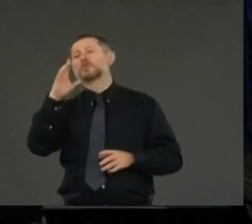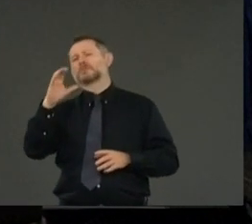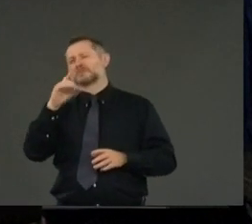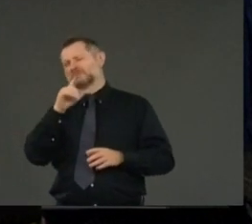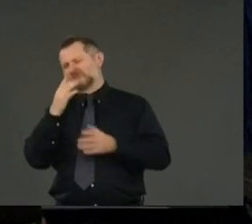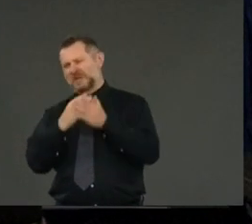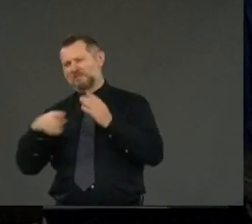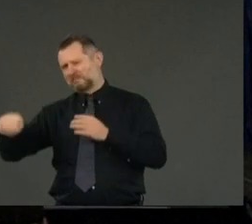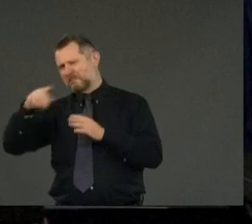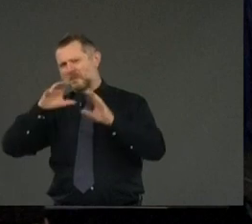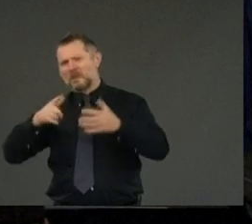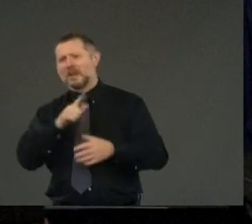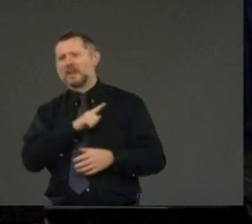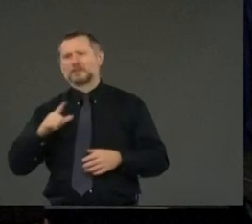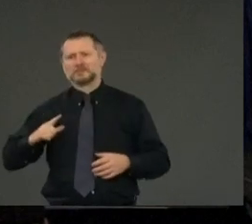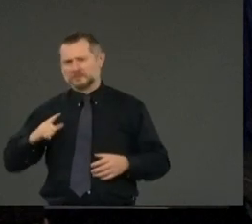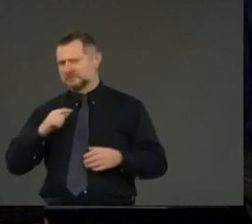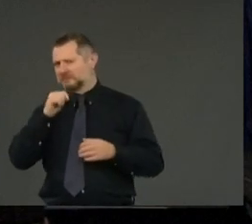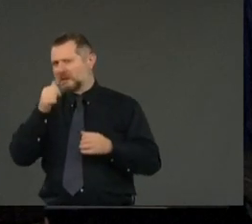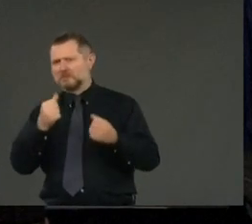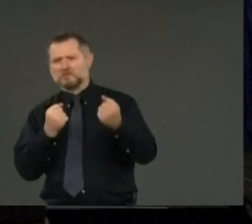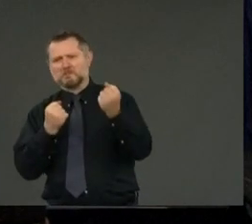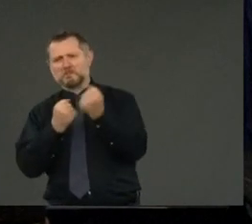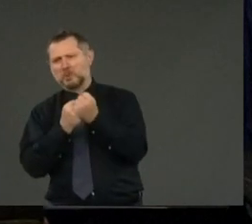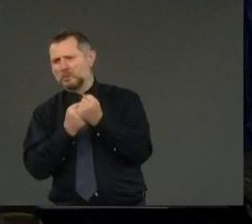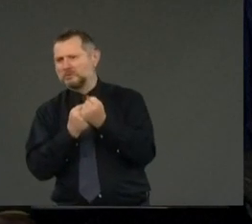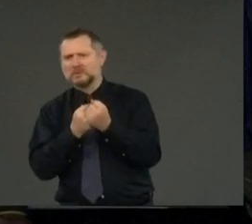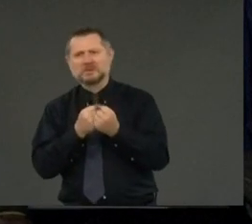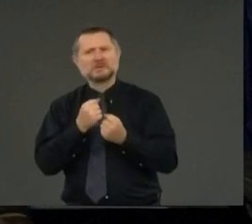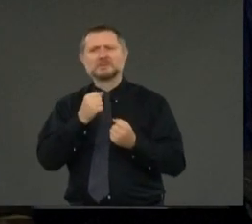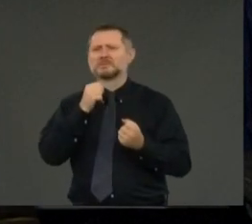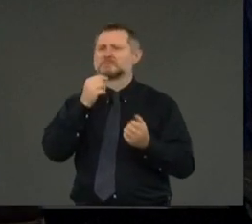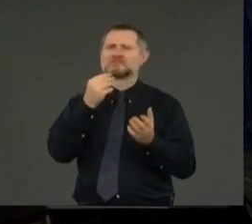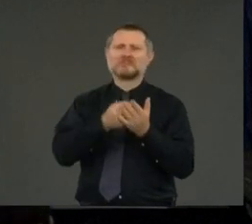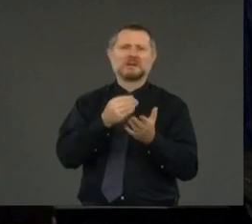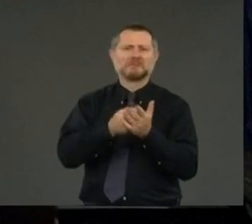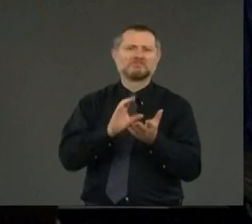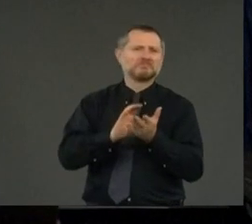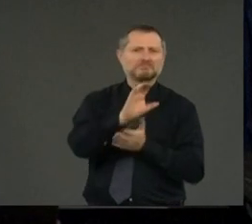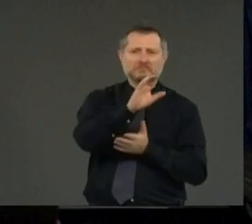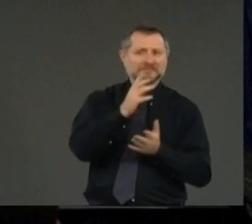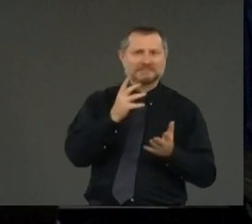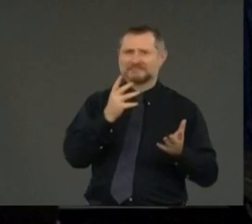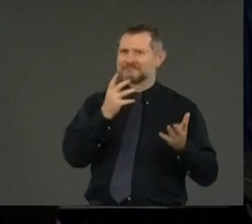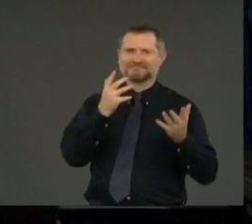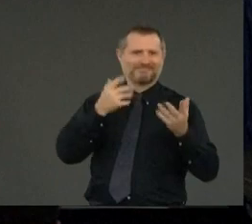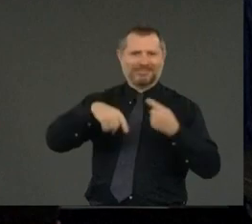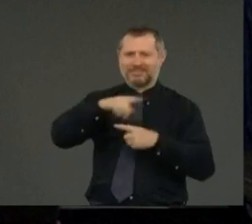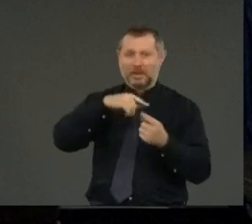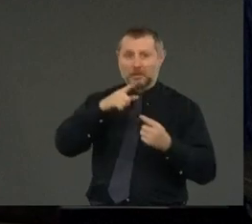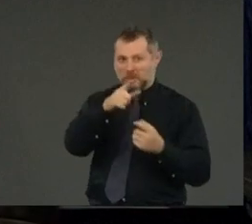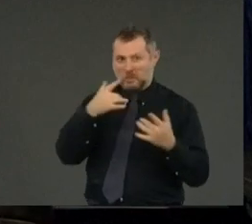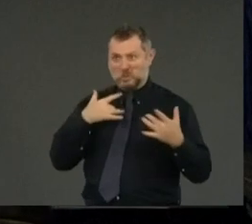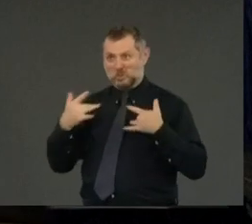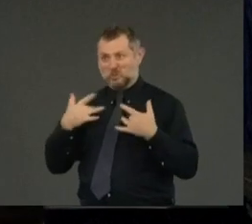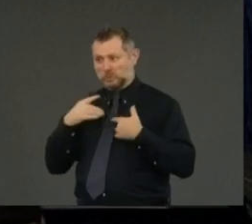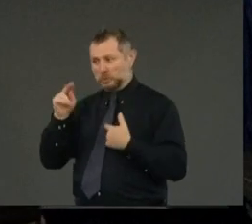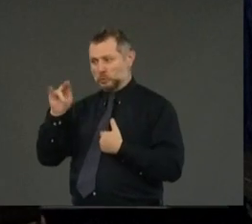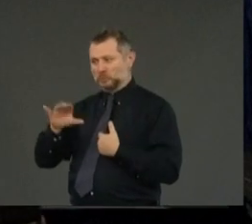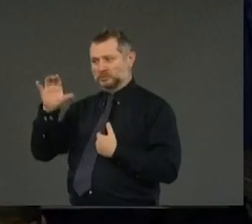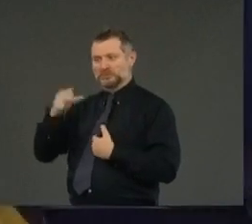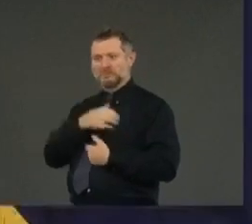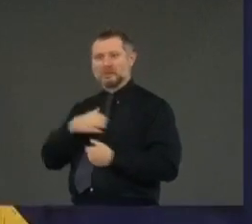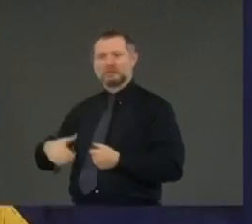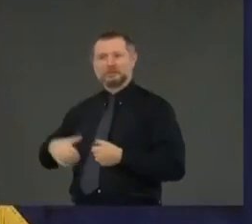letting New York City borrow money. We still haven't seen any federal aid materialize. Is raising taxes something that you would seriously